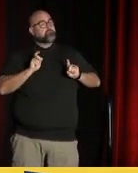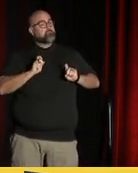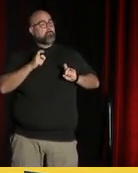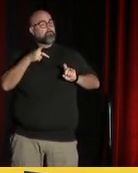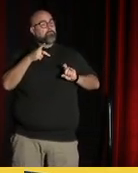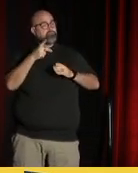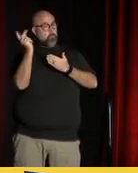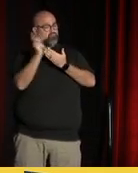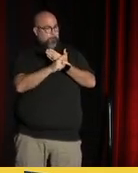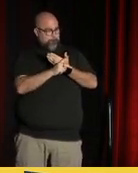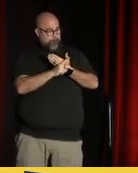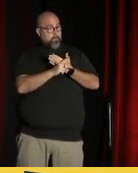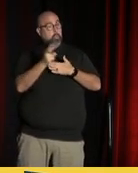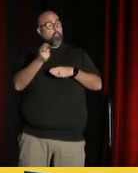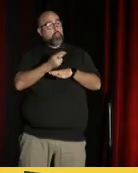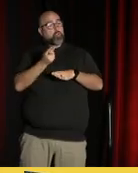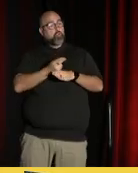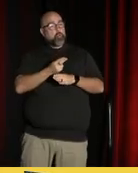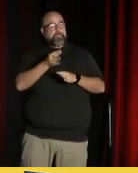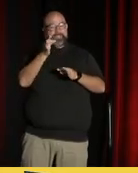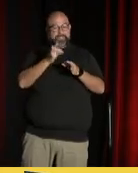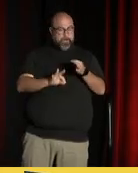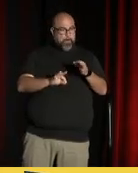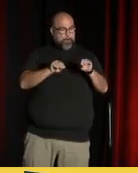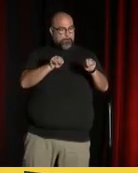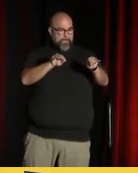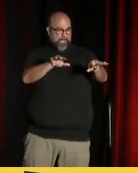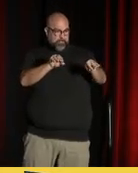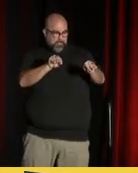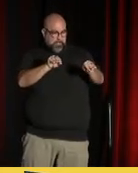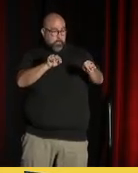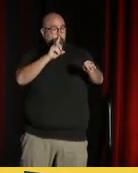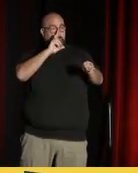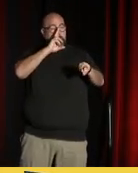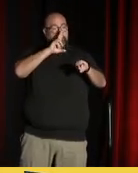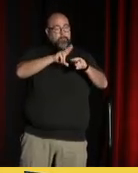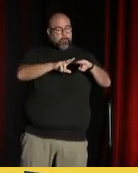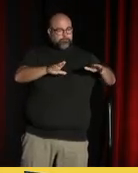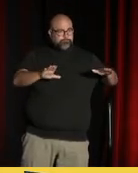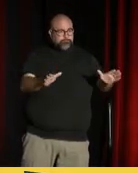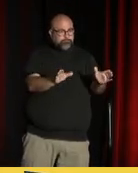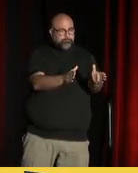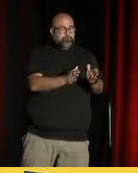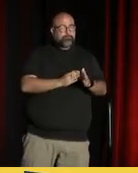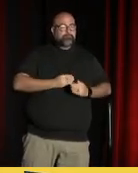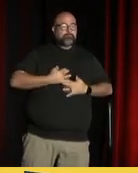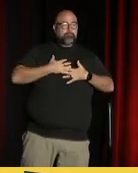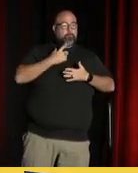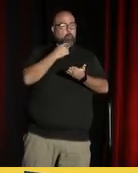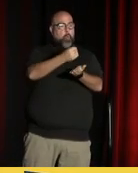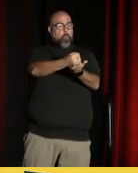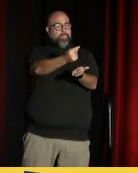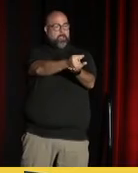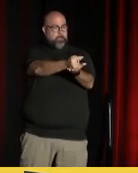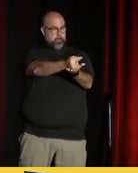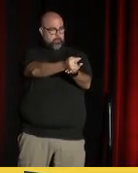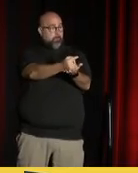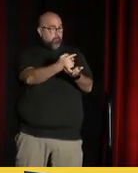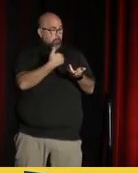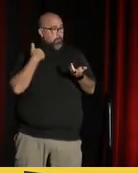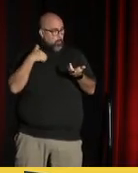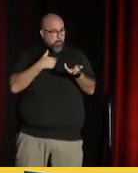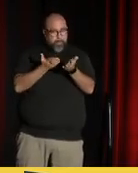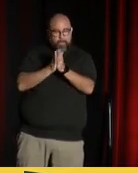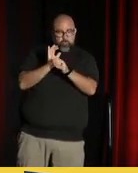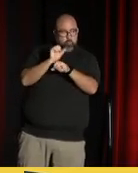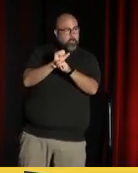program that used simple magic tricks as a fun and motivating form of occupational therapy. We were asked to work